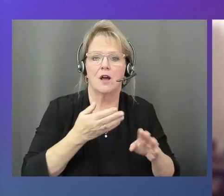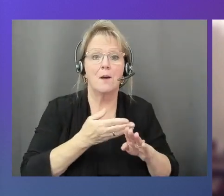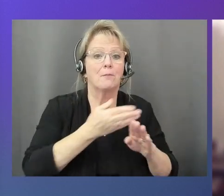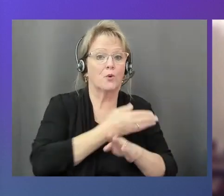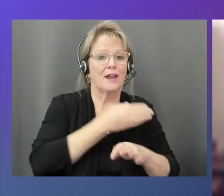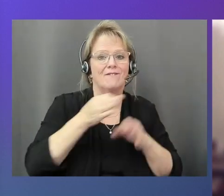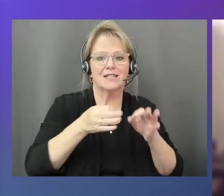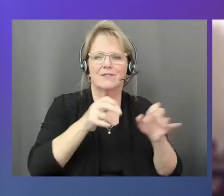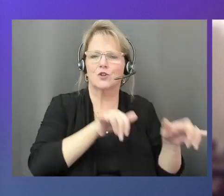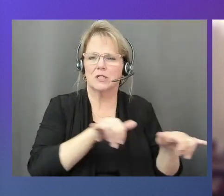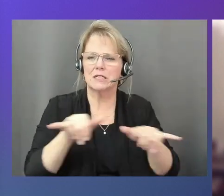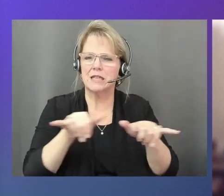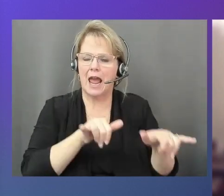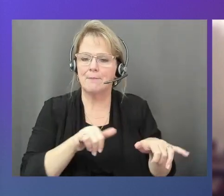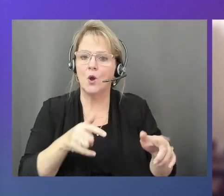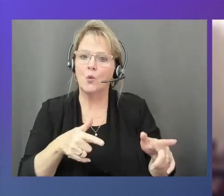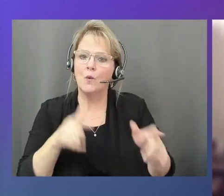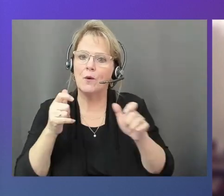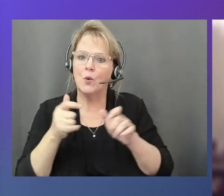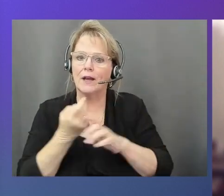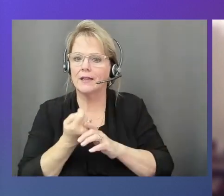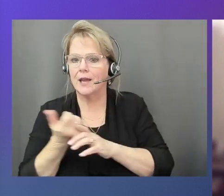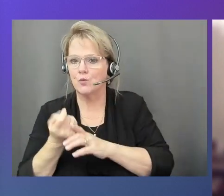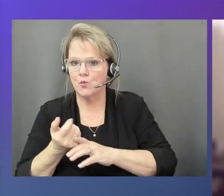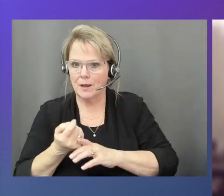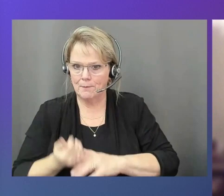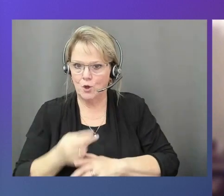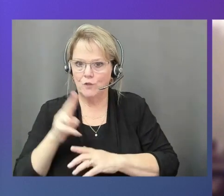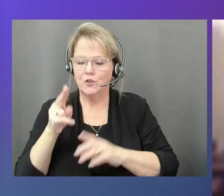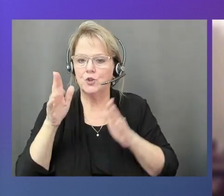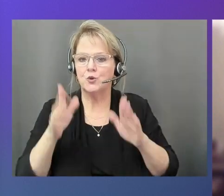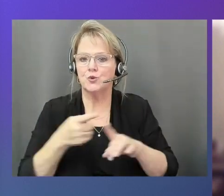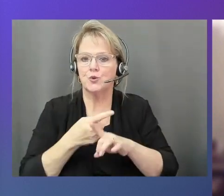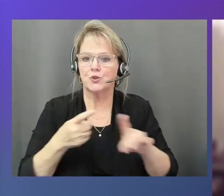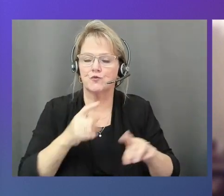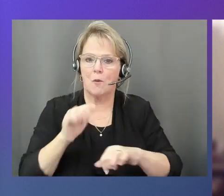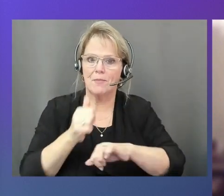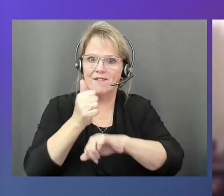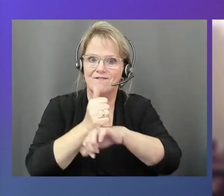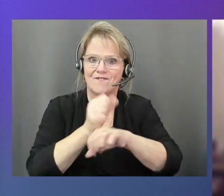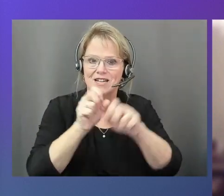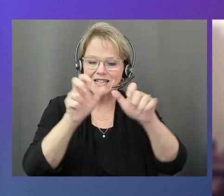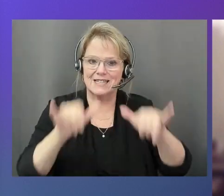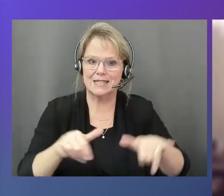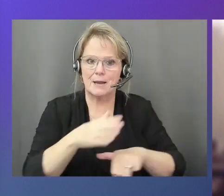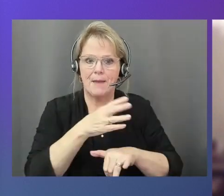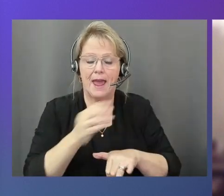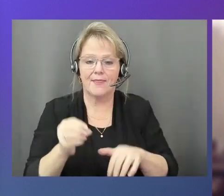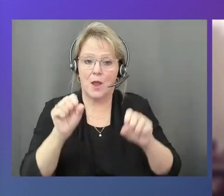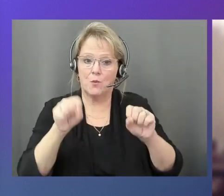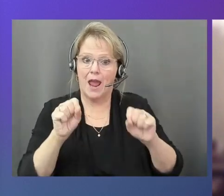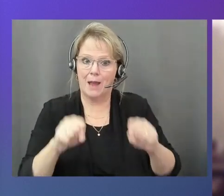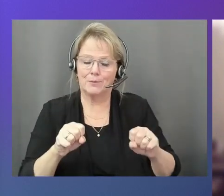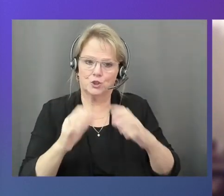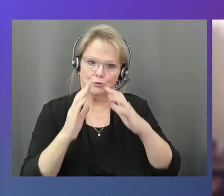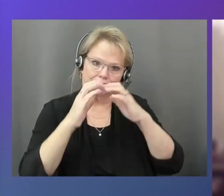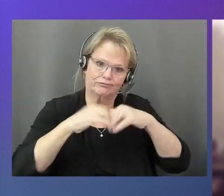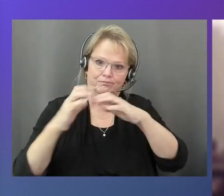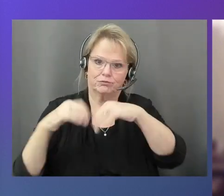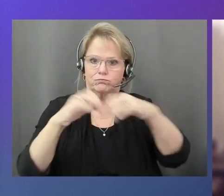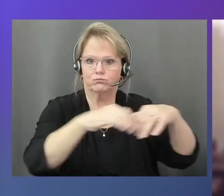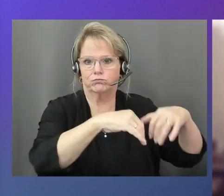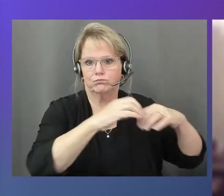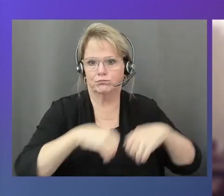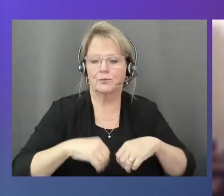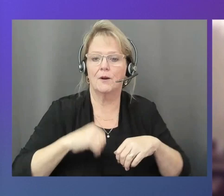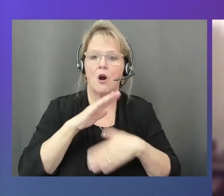from the fixed system, allowing the team to start disassembling the network, greatly shortening the time it took to fully decommission the site. The